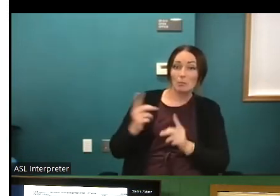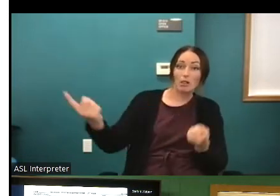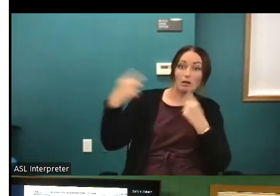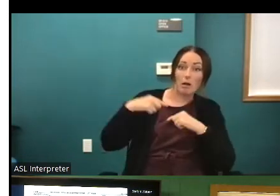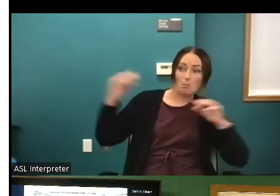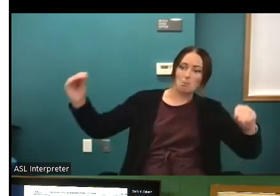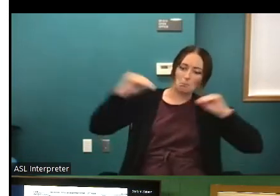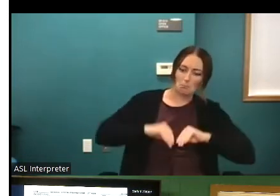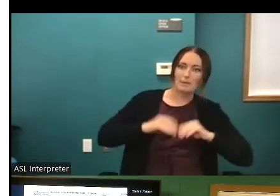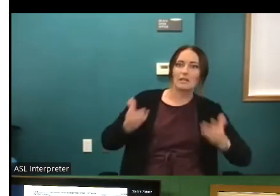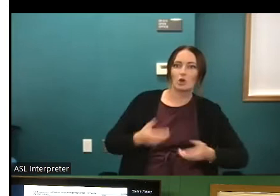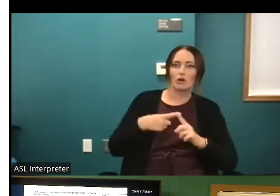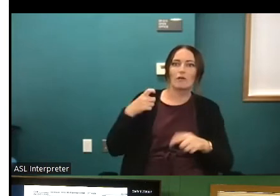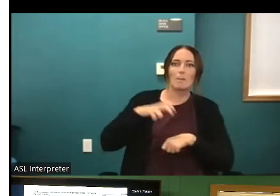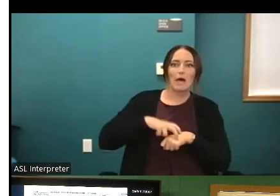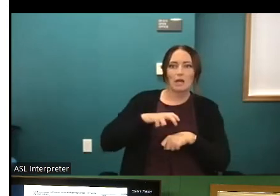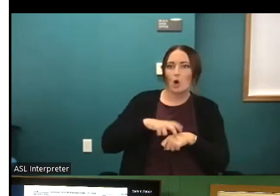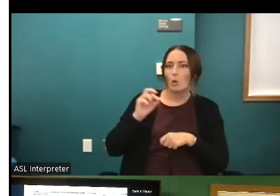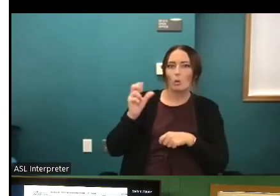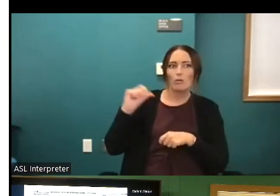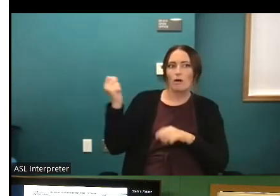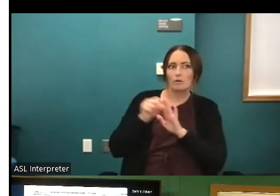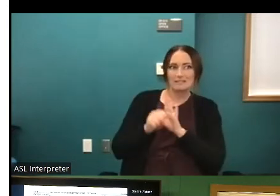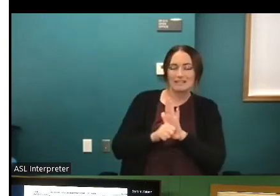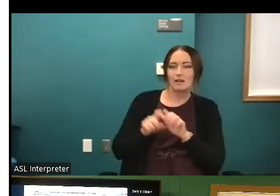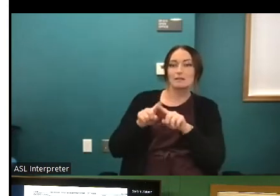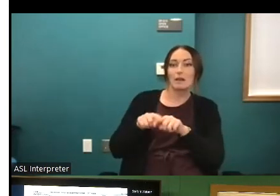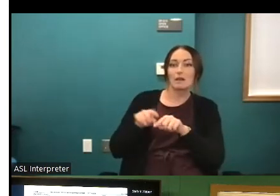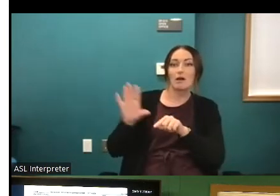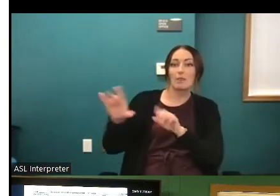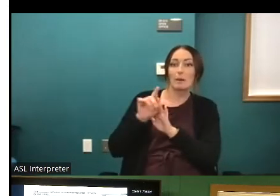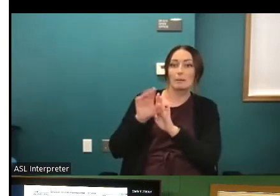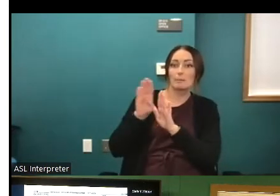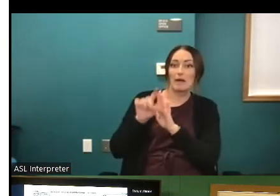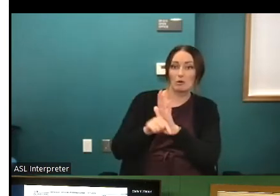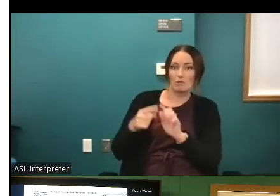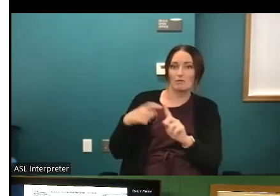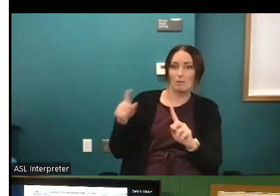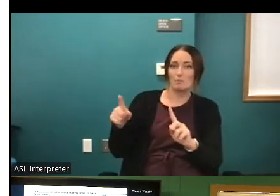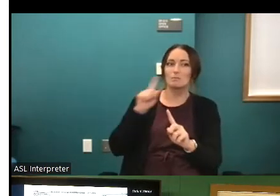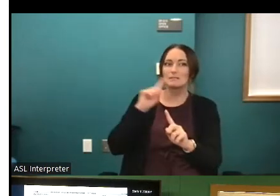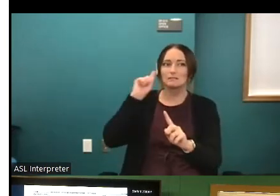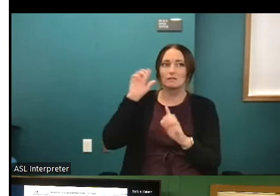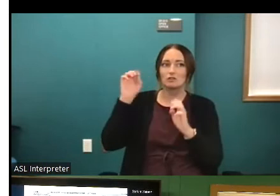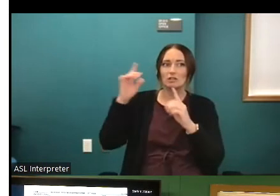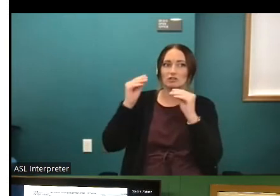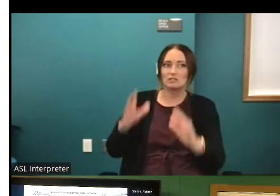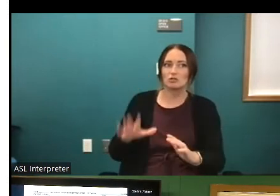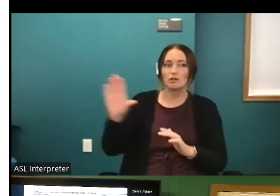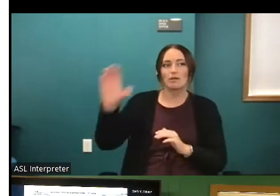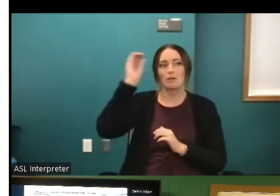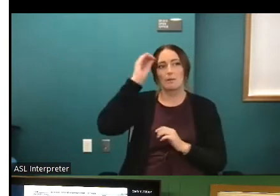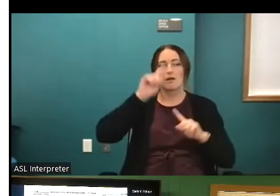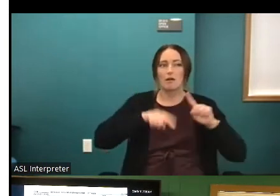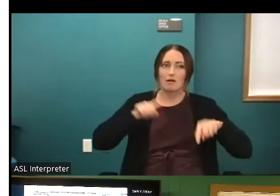from Idaho and wherever, and depending on the background of their deaf education teacher, they have very differing opinions of